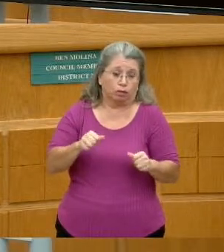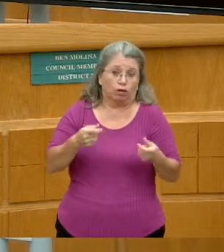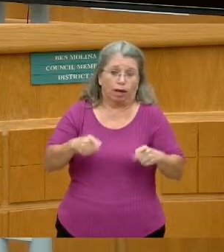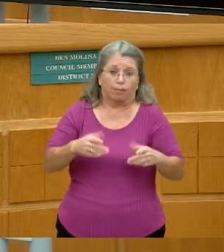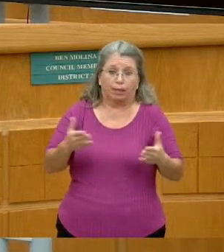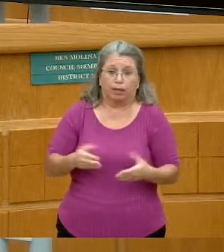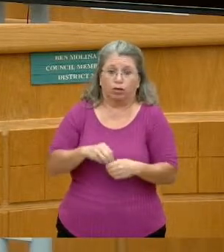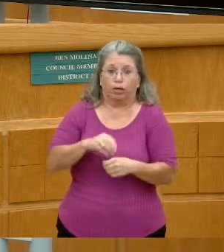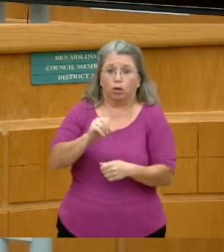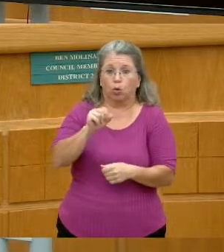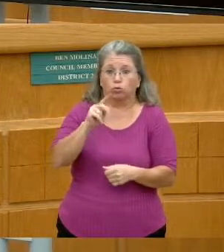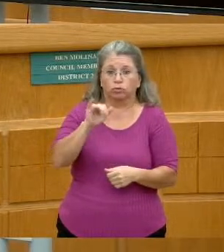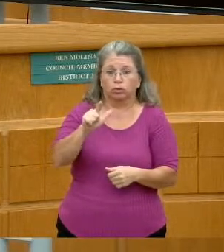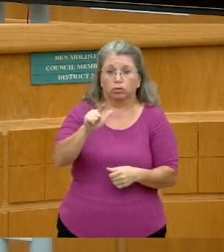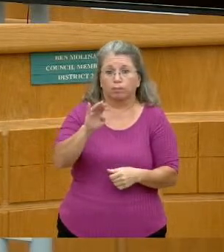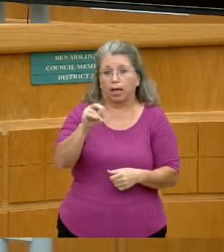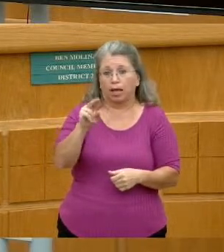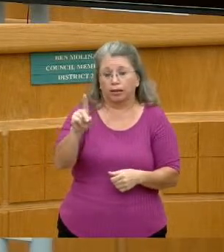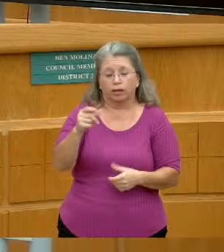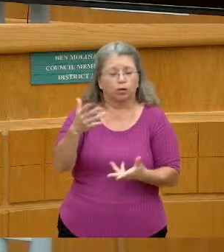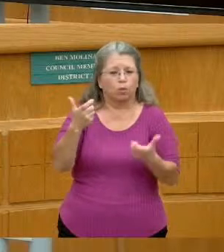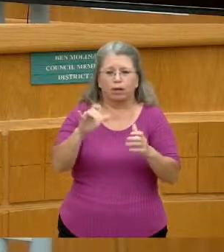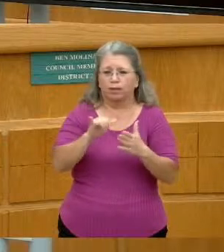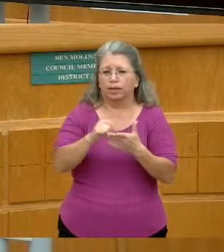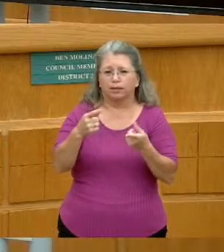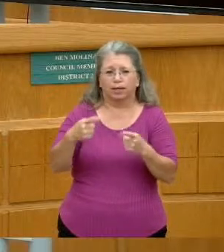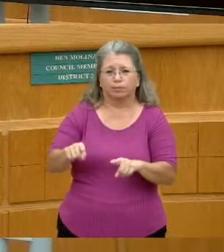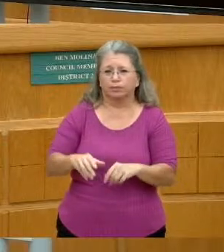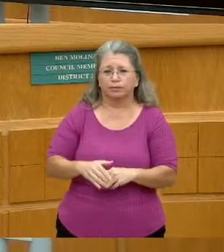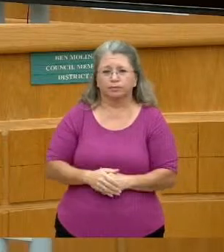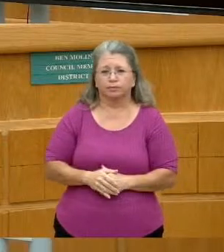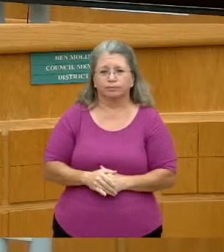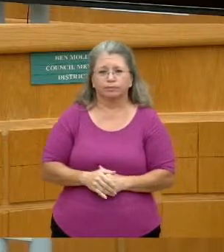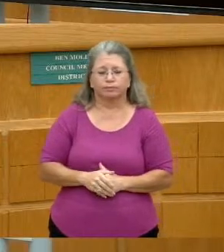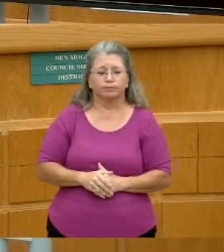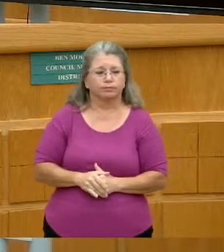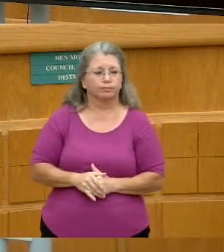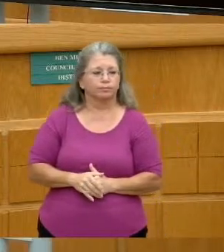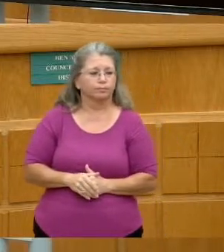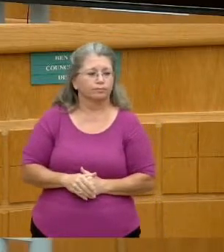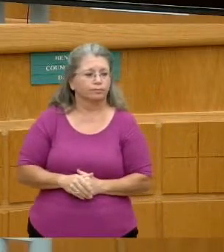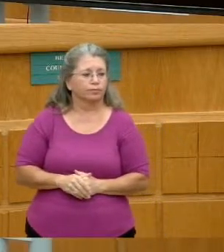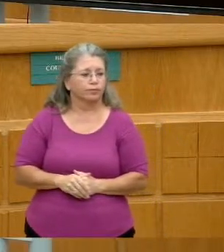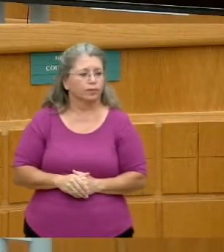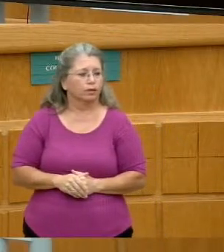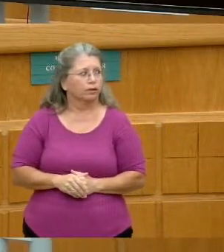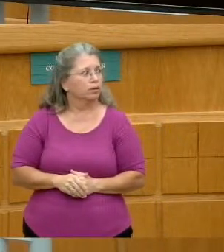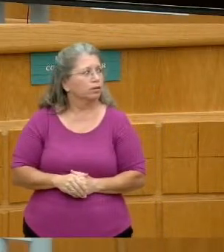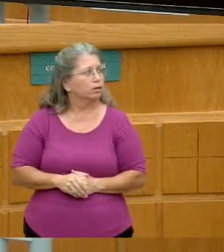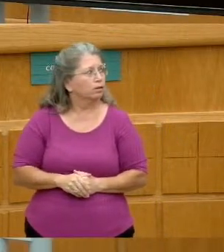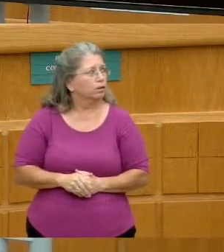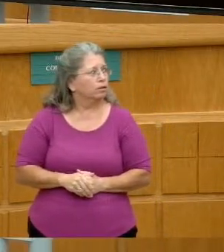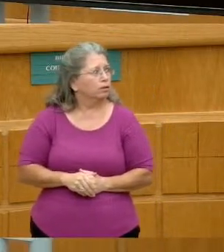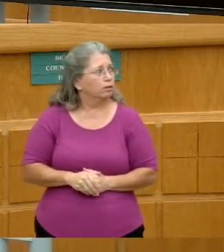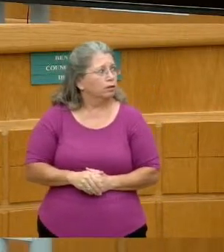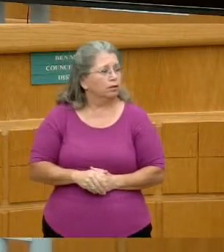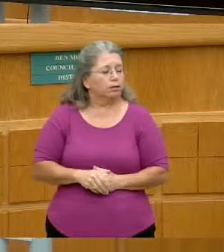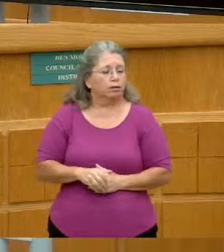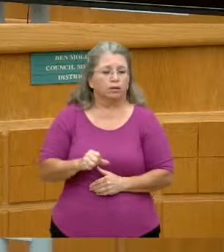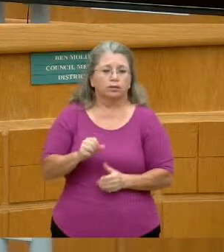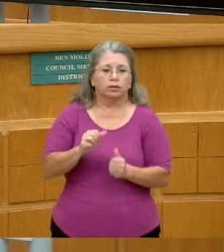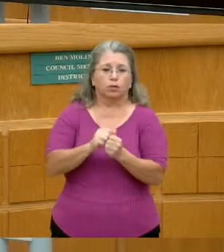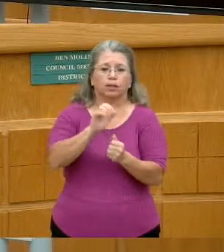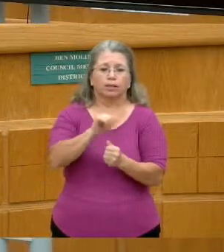Bend. And that's what we don't want to happen. So with this estimate of the transmission